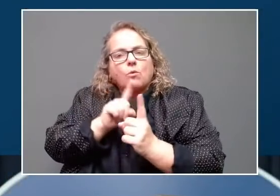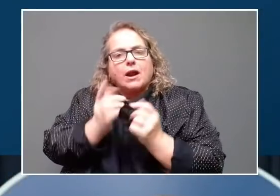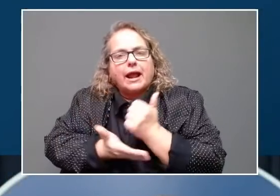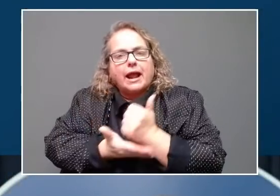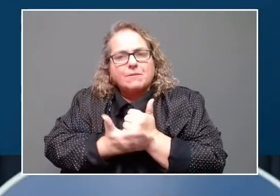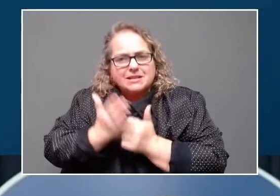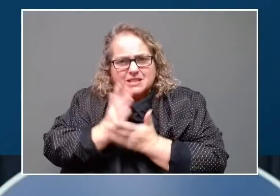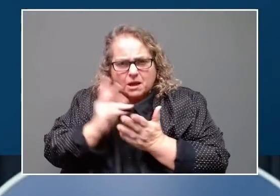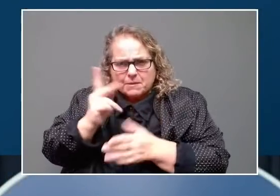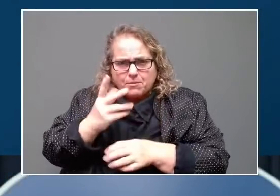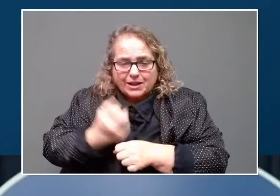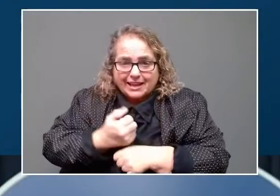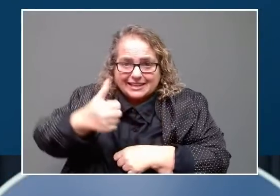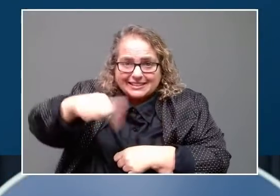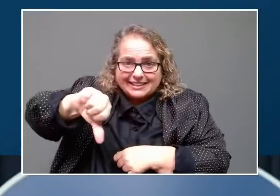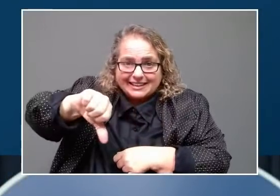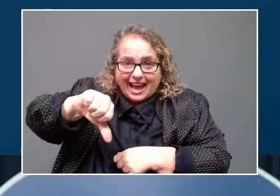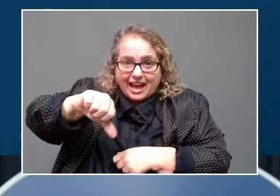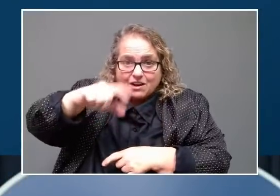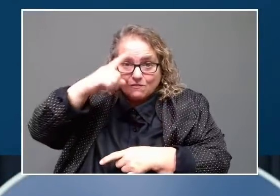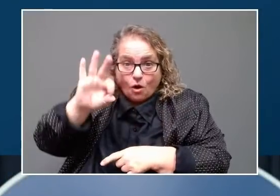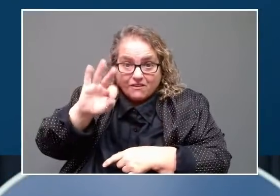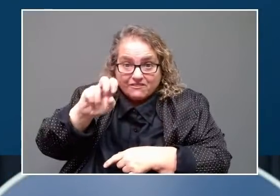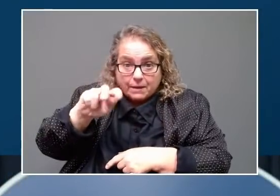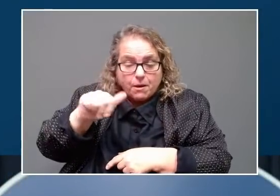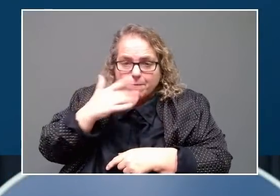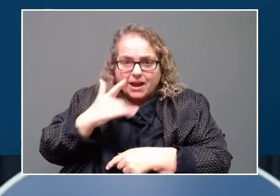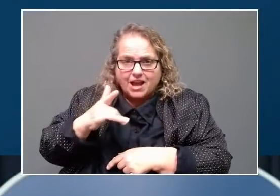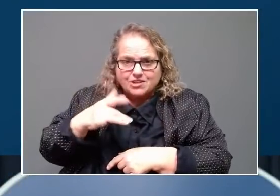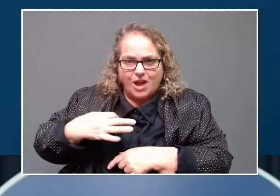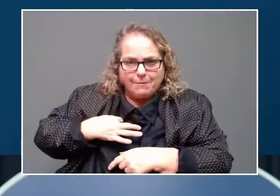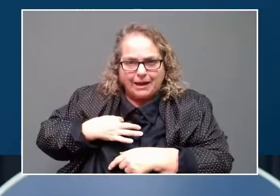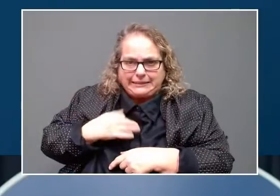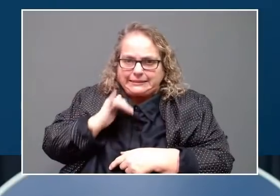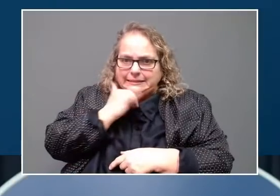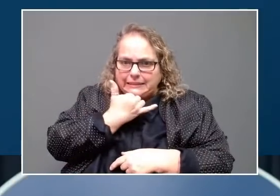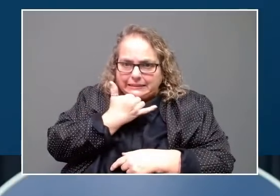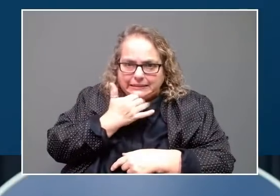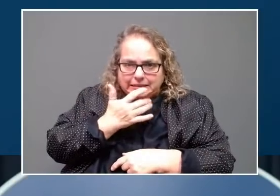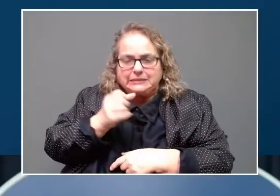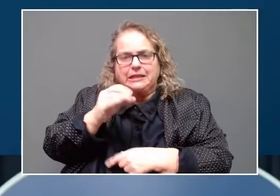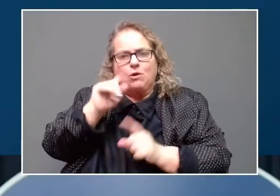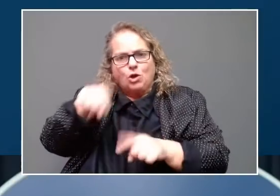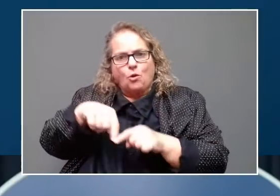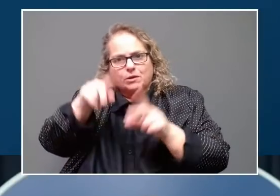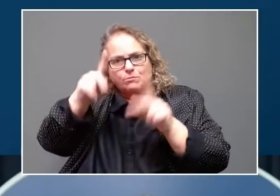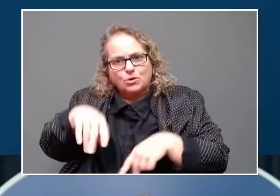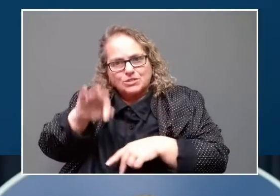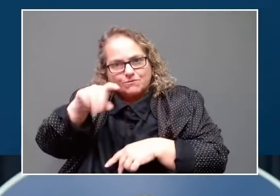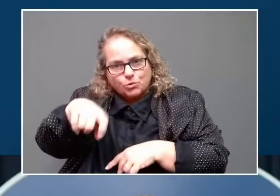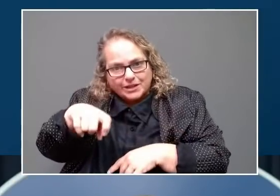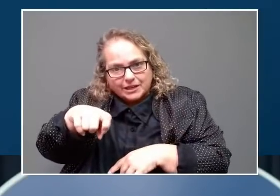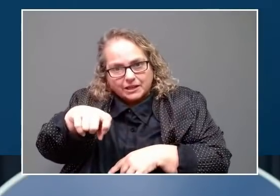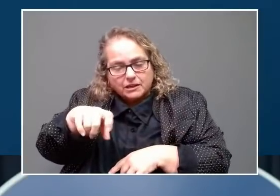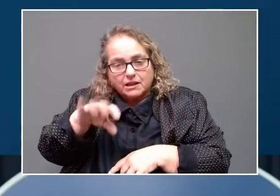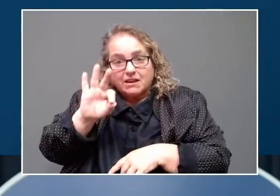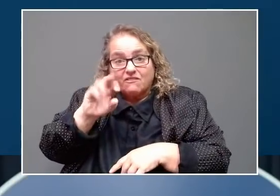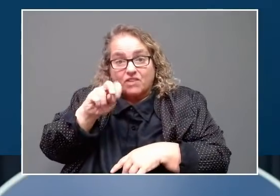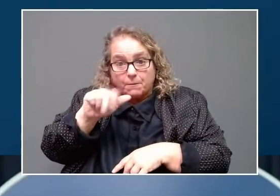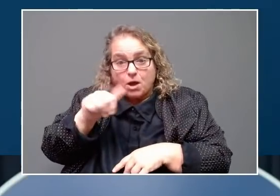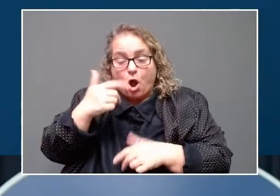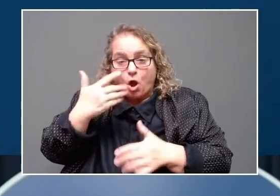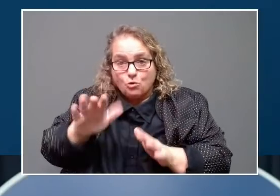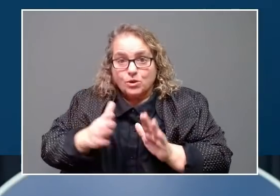due to errors in their applications. Since December 12th, FEMA and the Commonwealth have operated 18 disaster